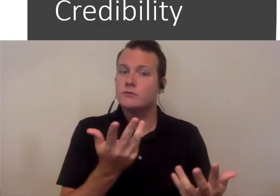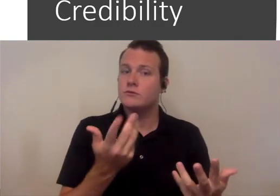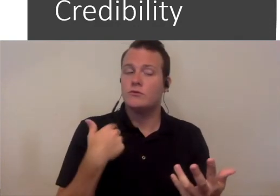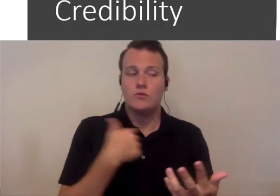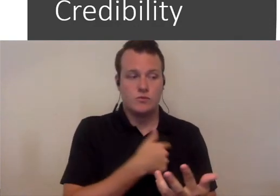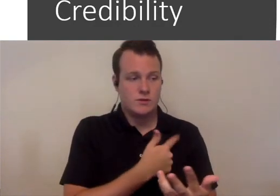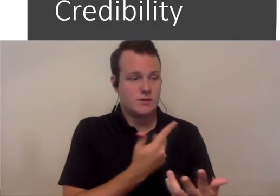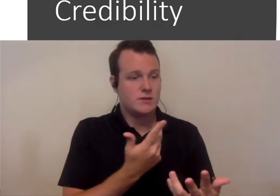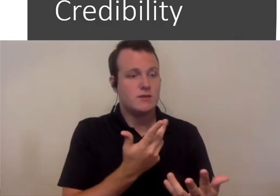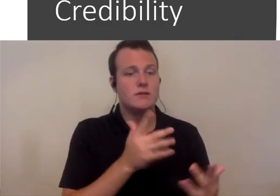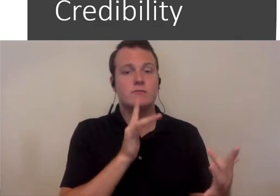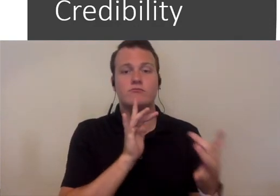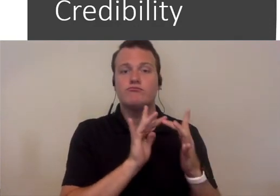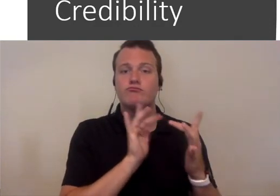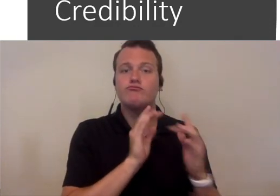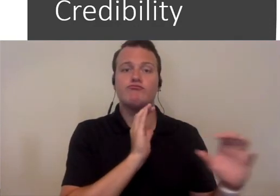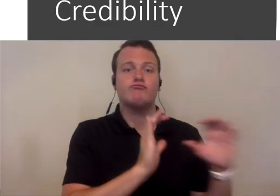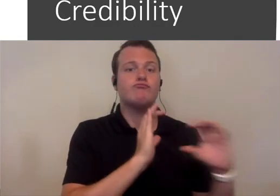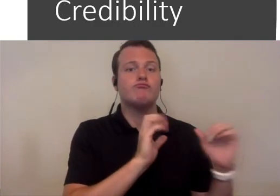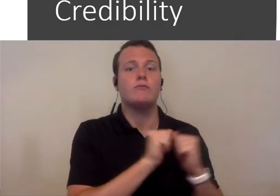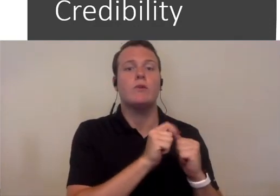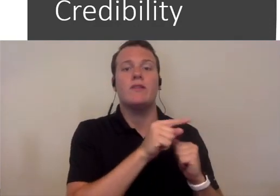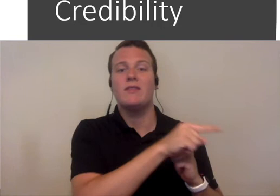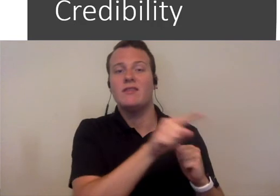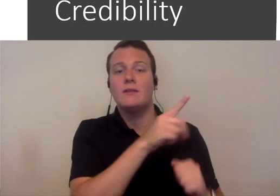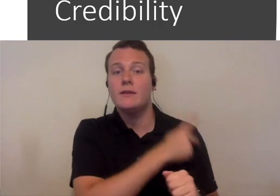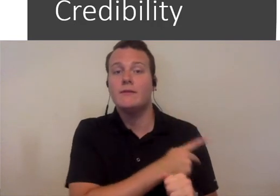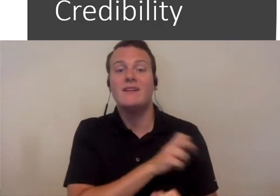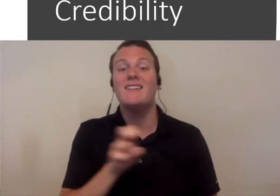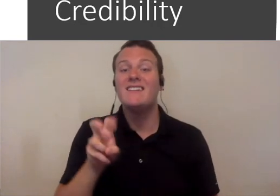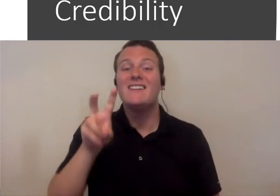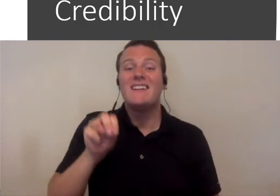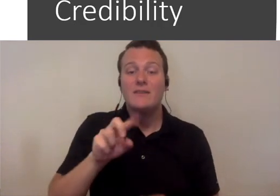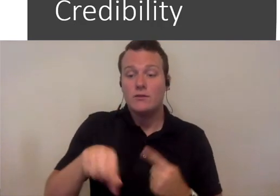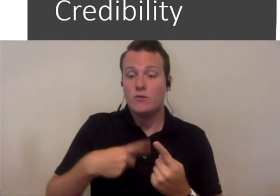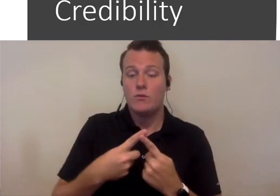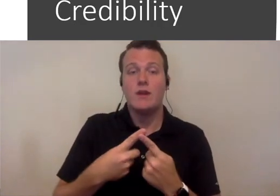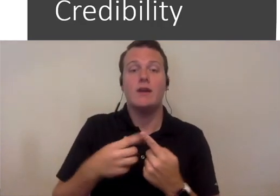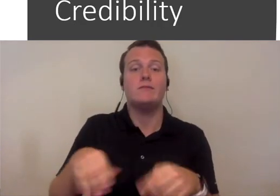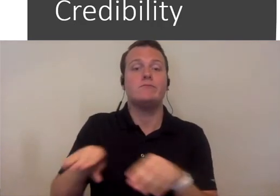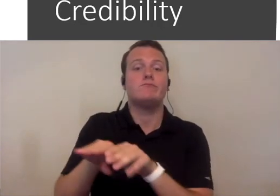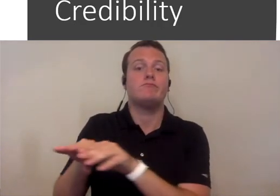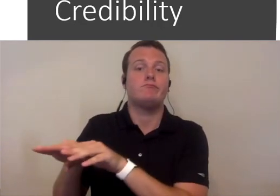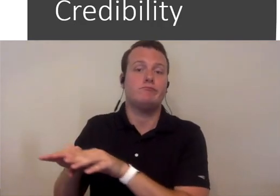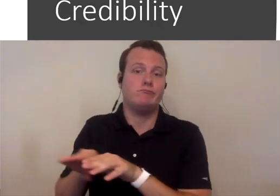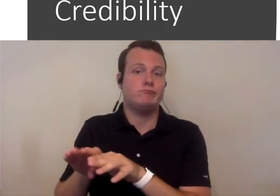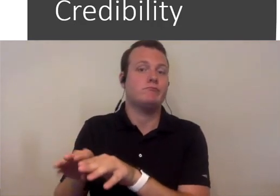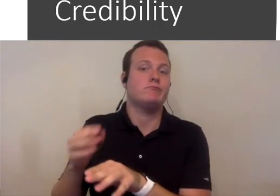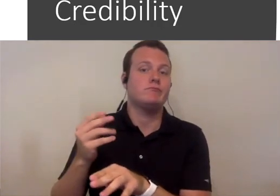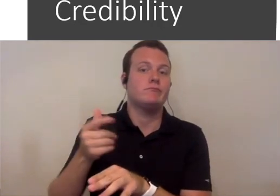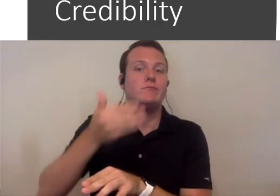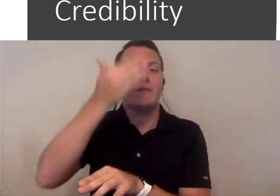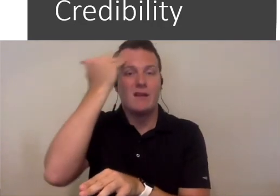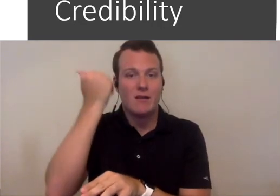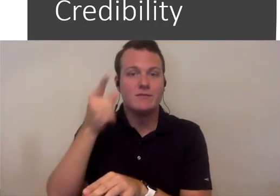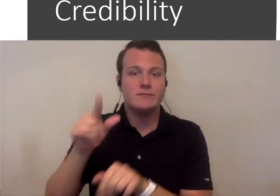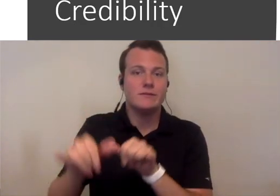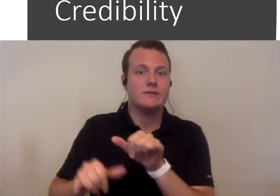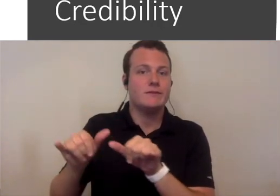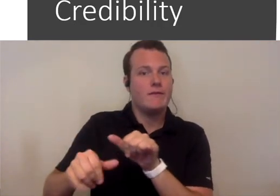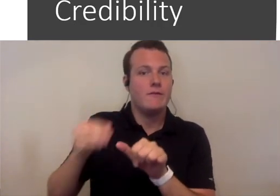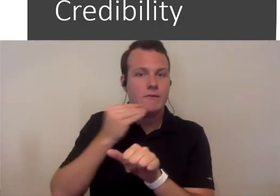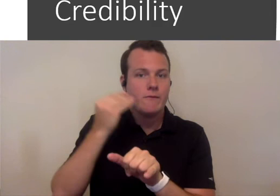in communication with patients even when our offices weren't open because of the